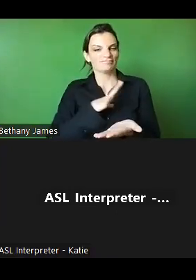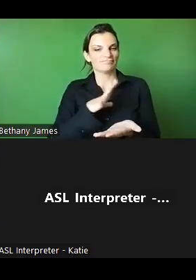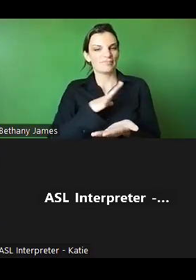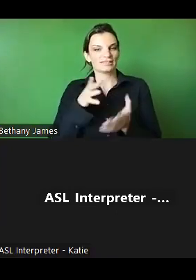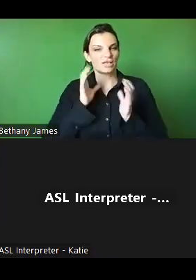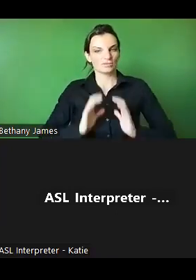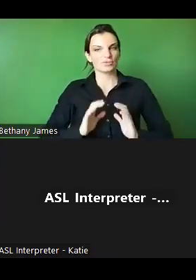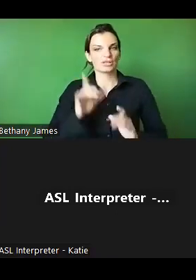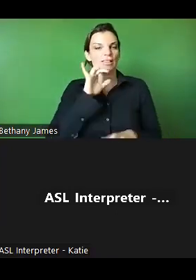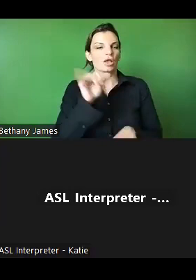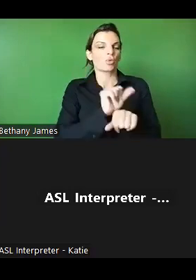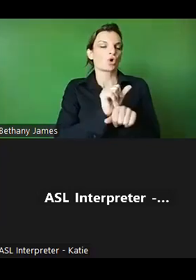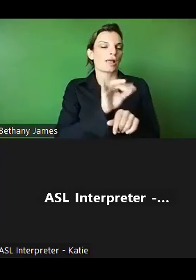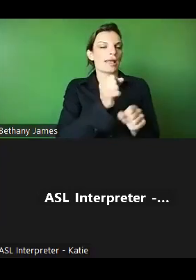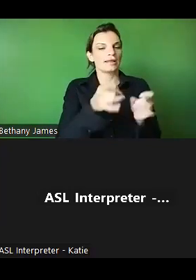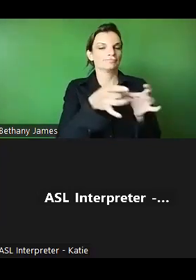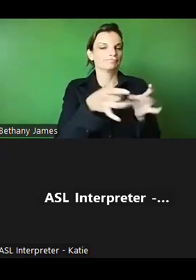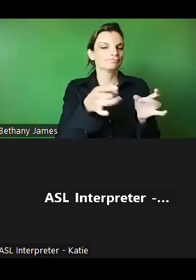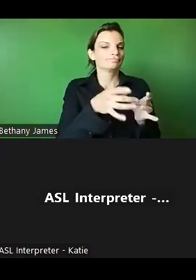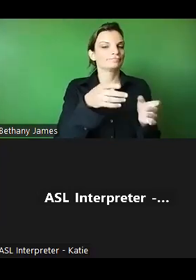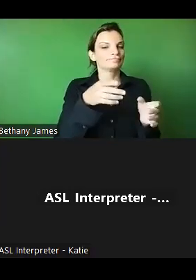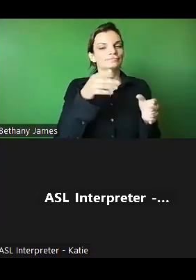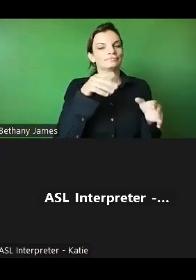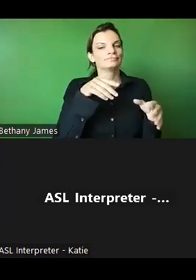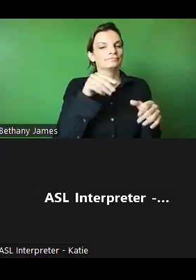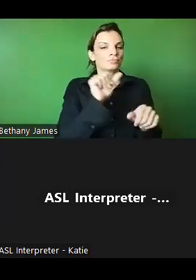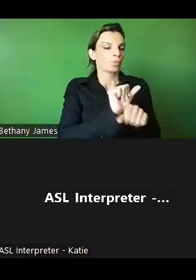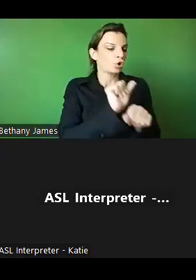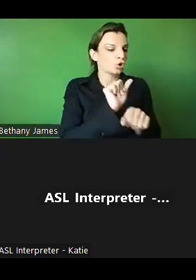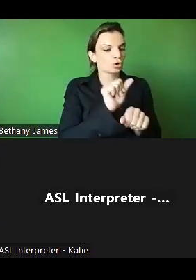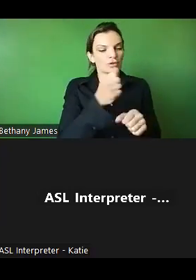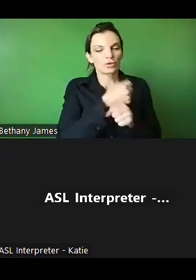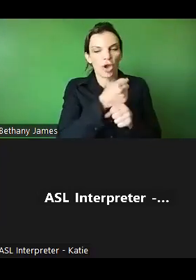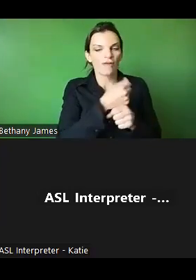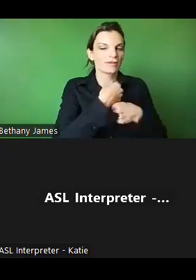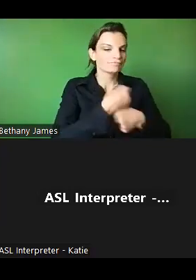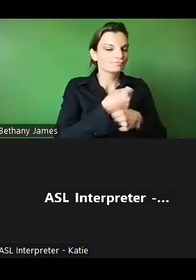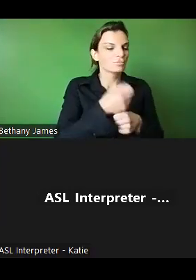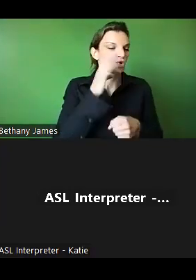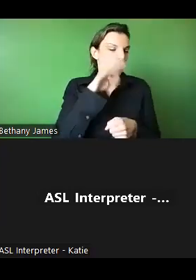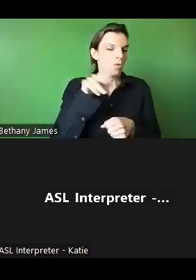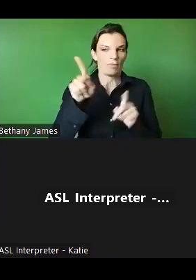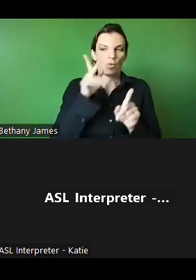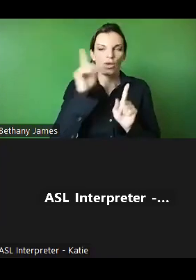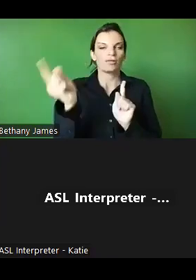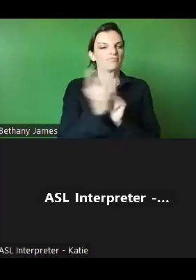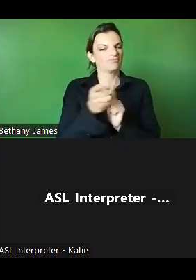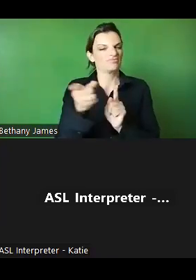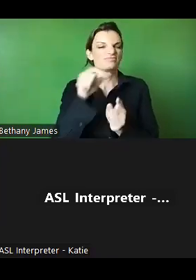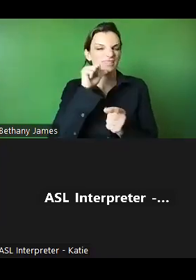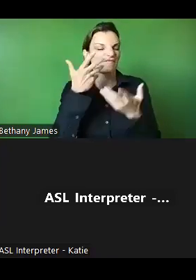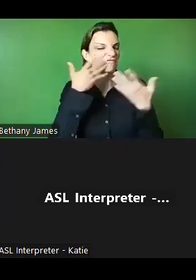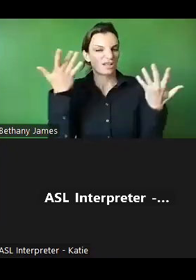example, not that that's okay, but it's going to happen. So imagine those unpleasant